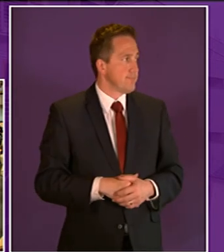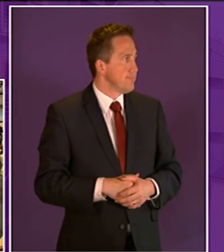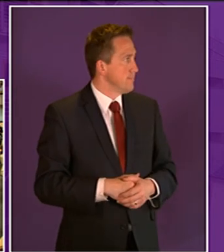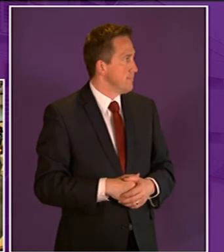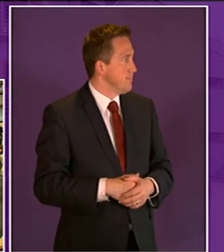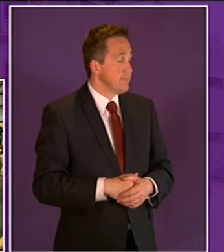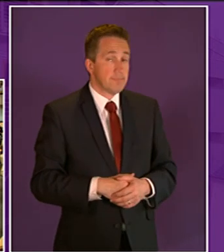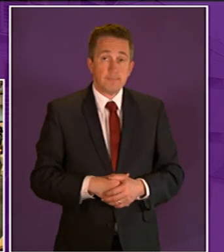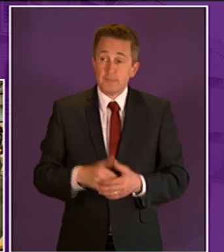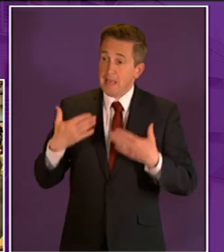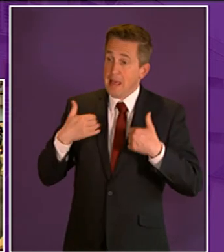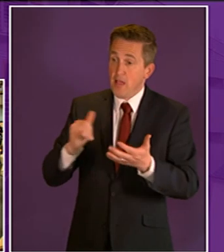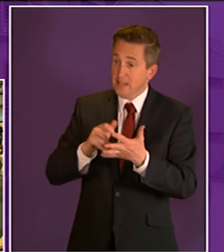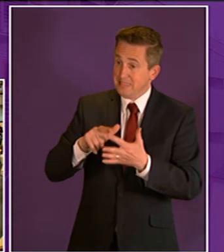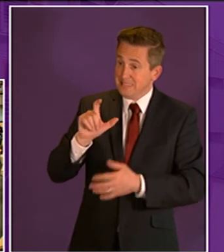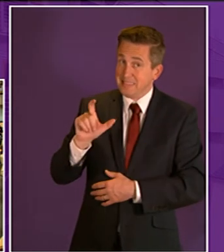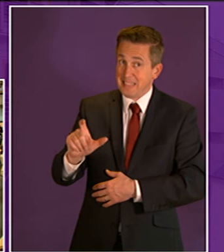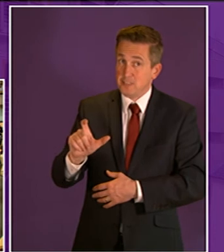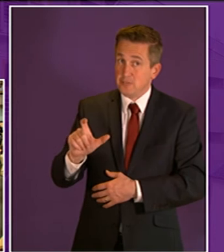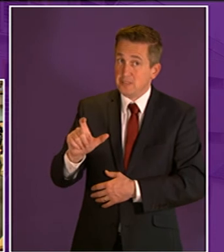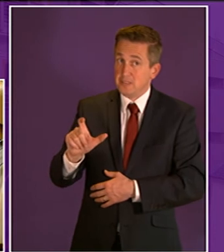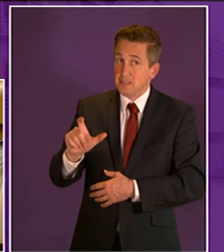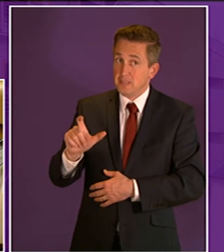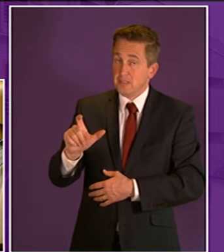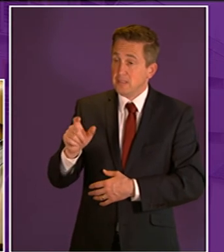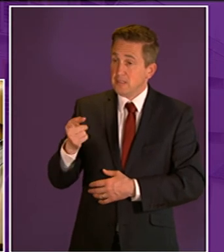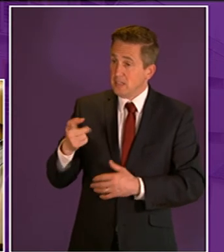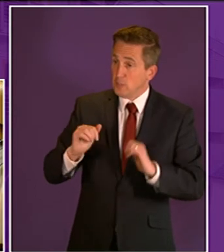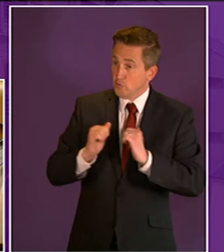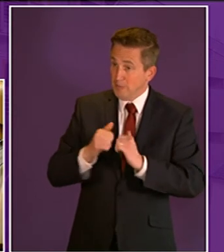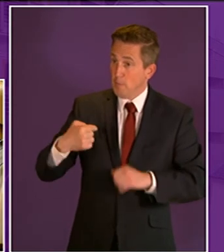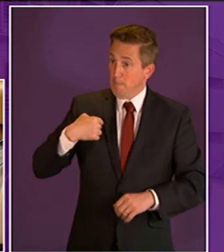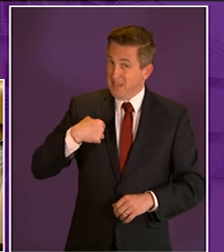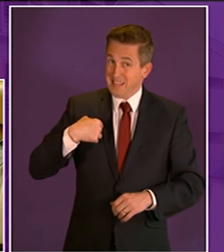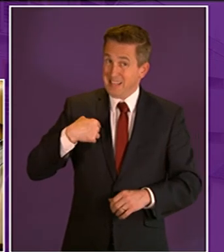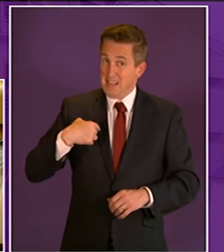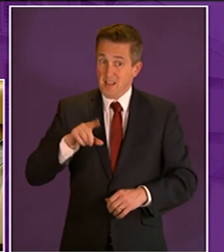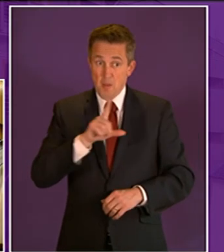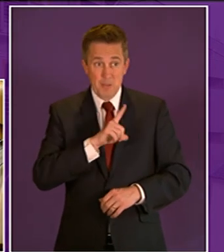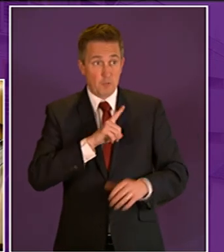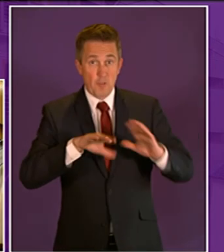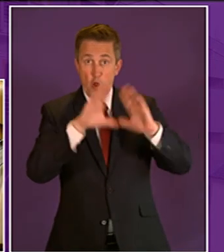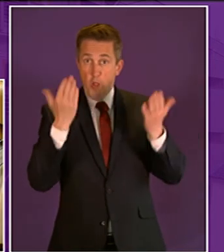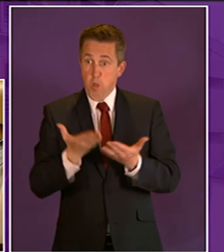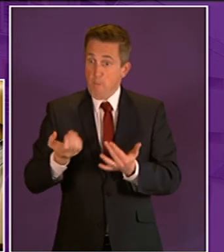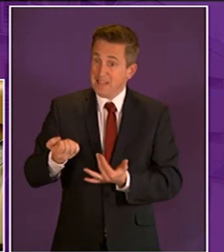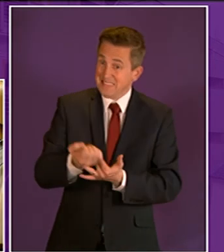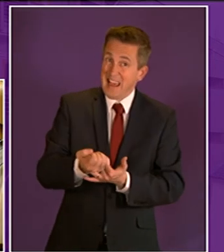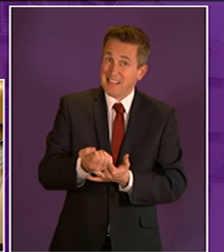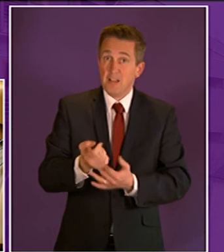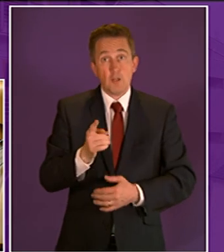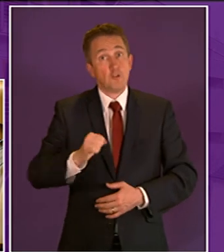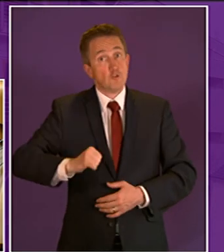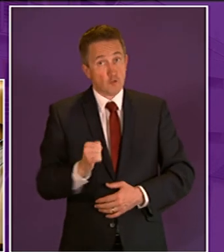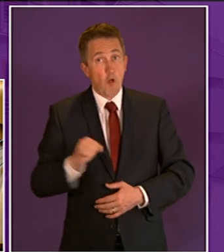Does the Cabinet Secretary agree with me that given the international scale of this attack, it is vital now more than ever that Scotland is represented